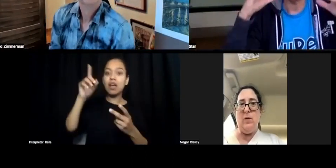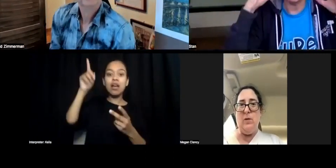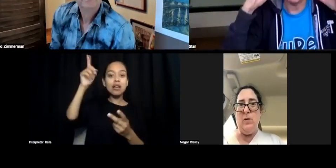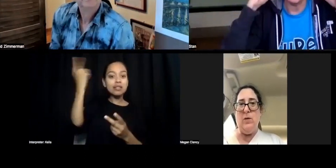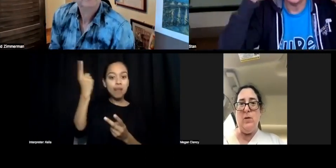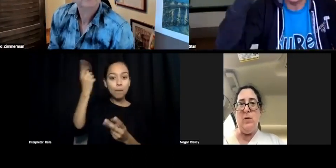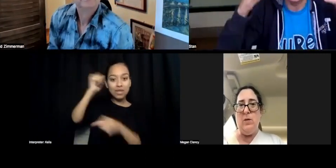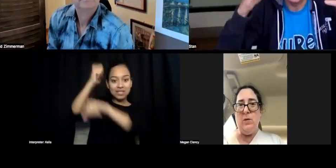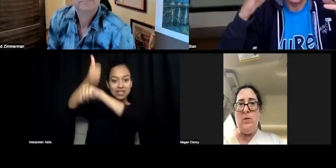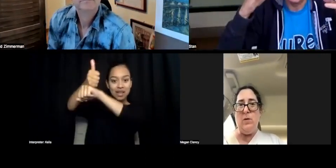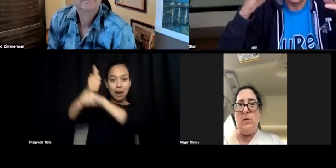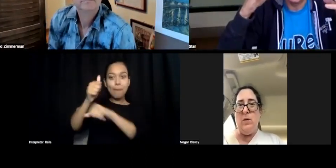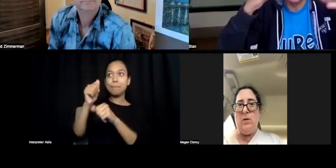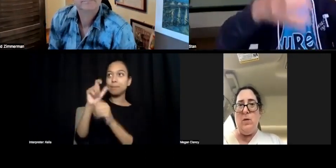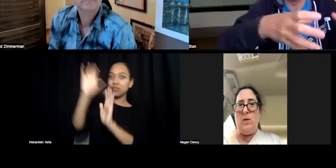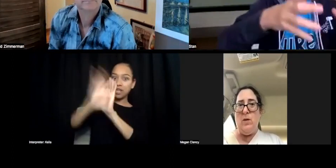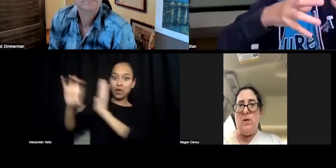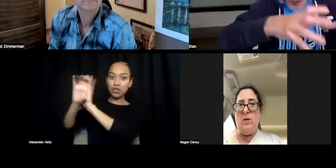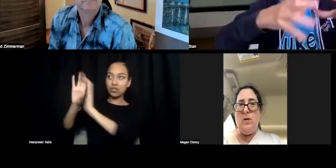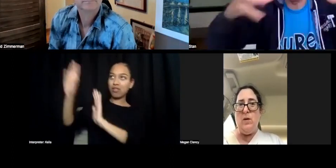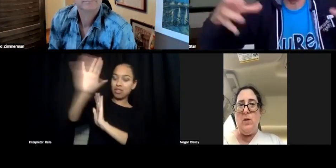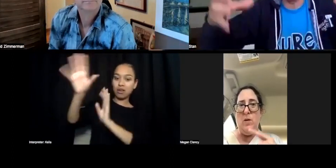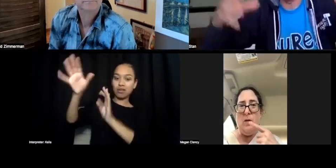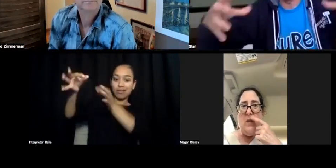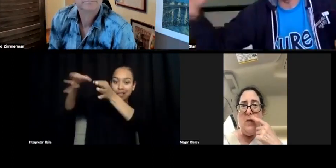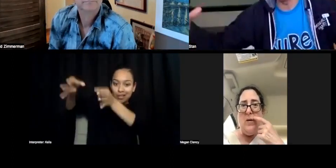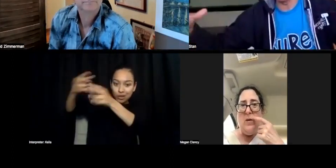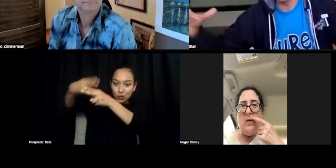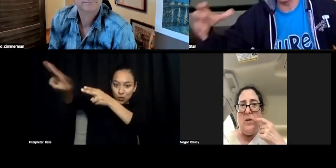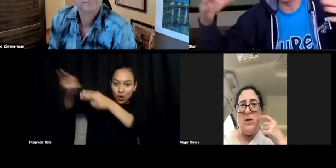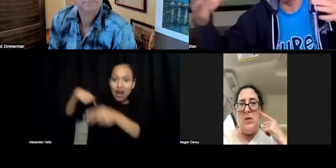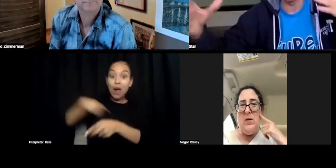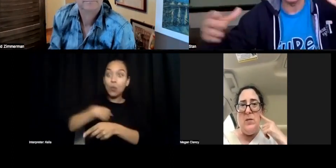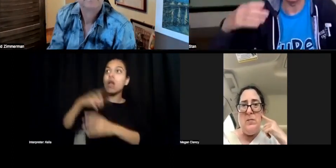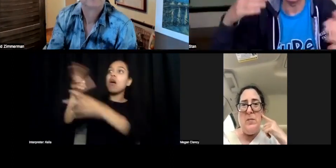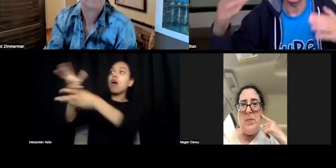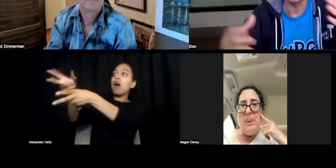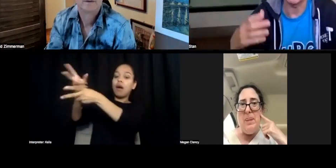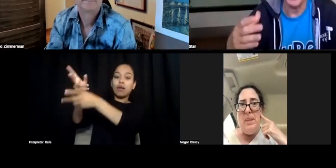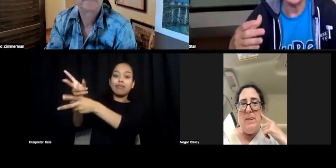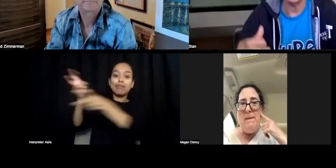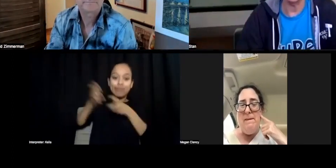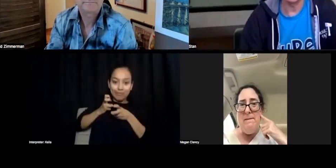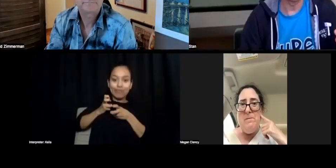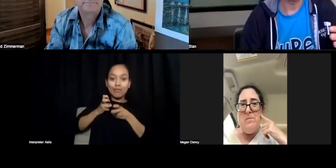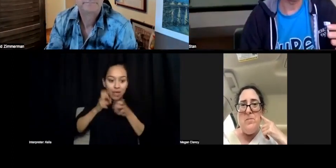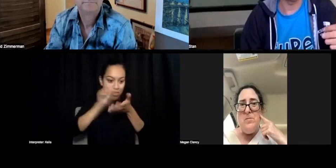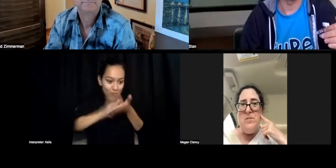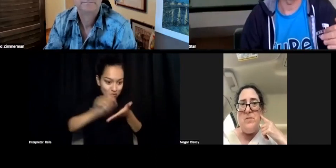craft to be able to hear their vision and keep it going. And then also, as you start to work with actors,